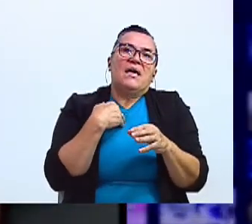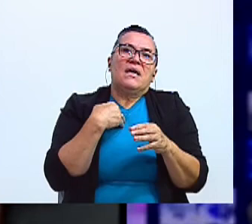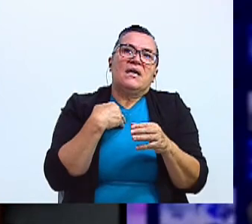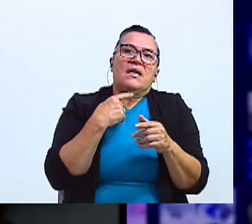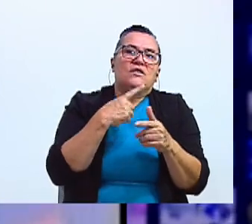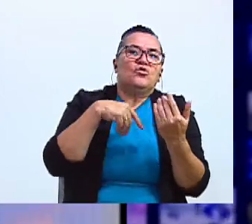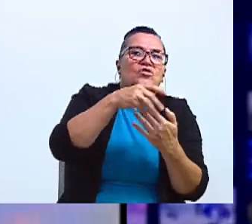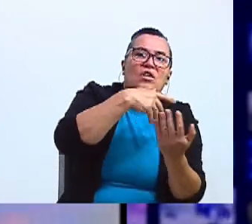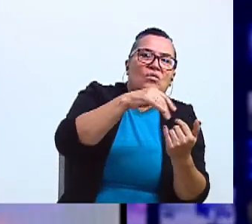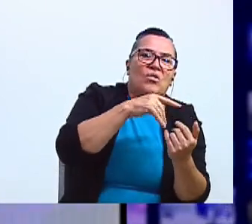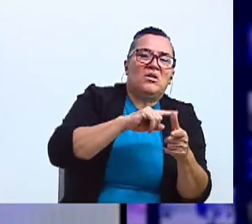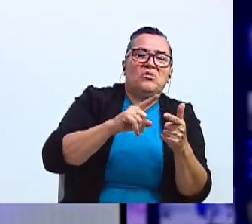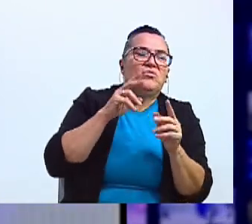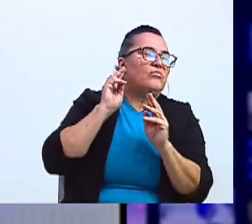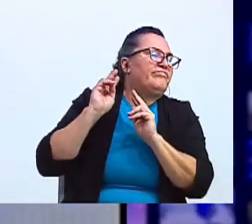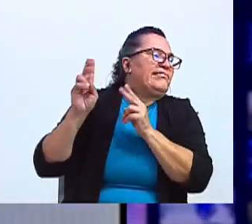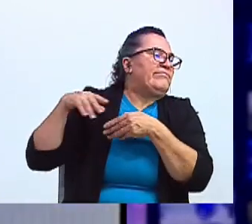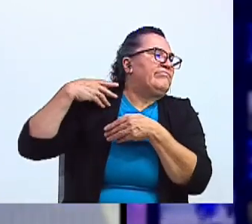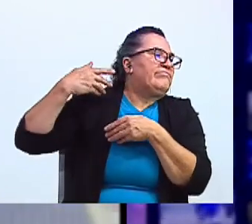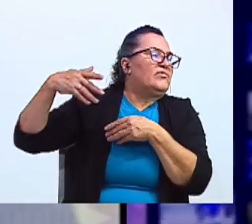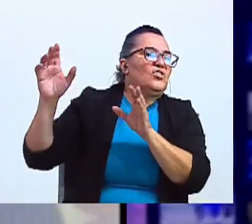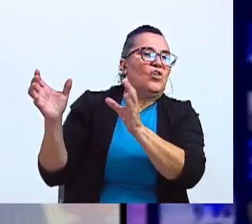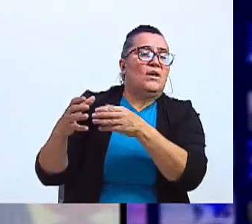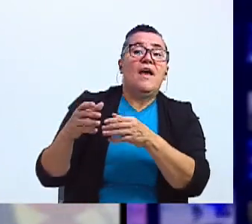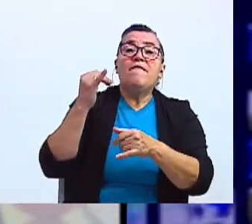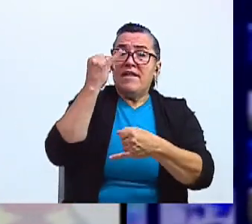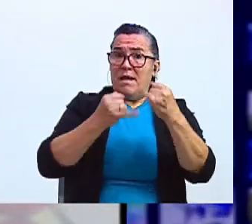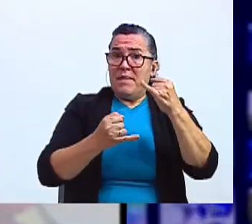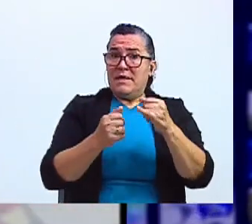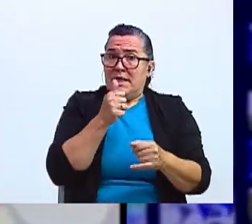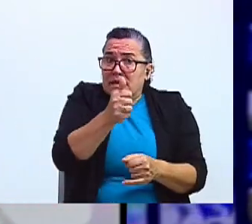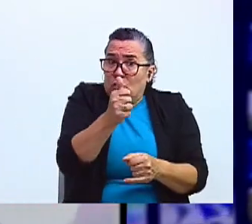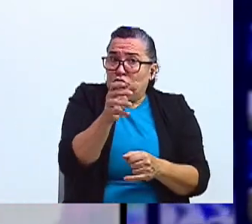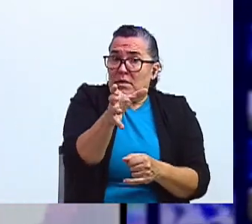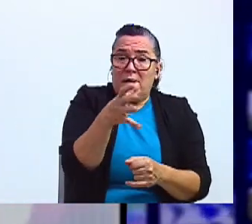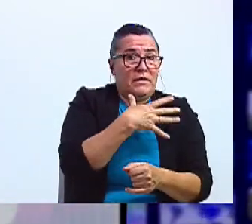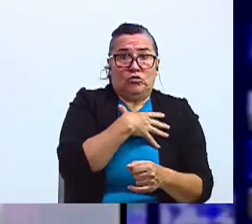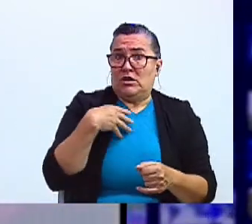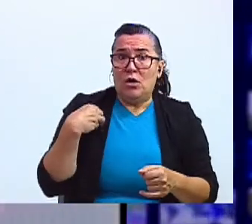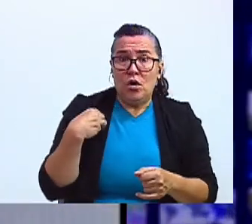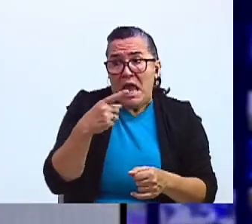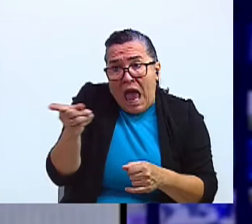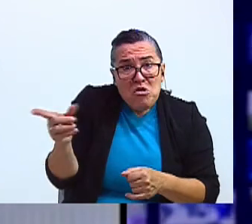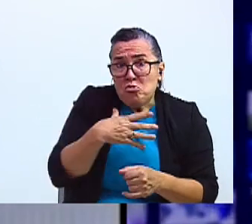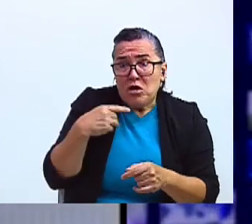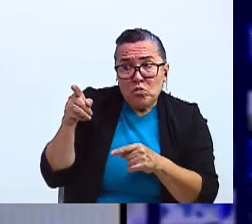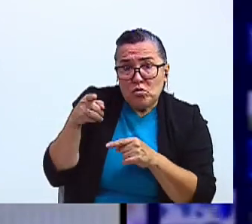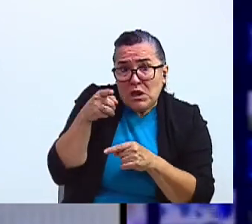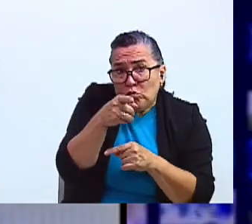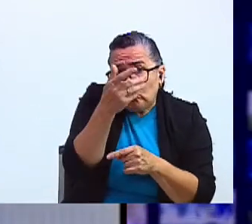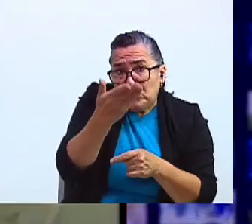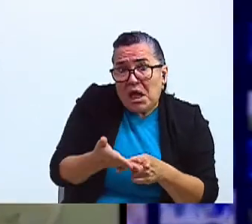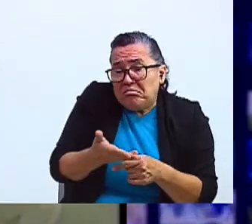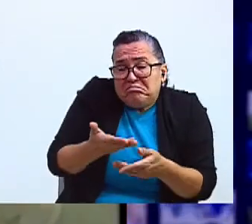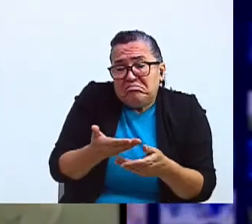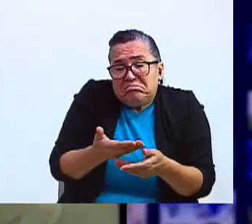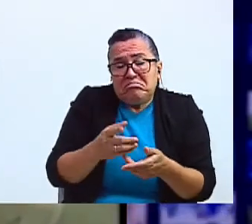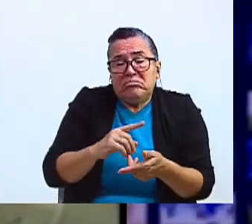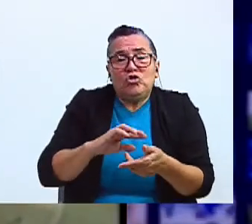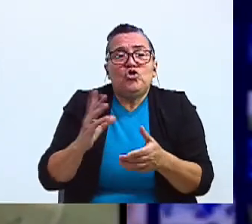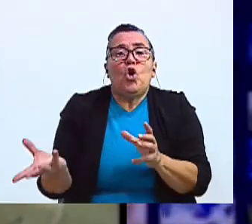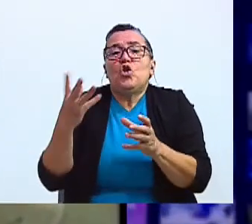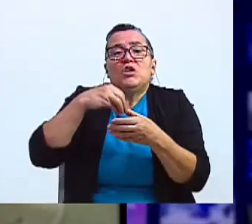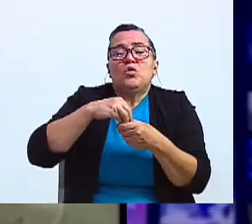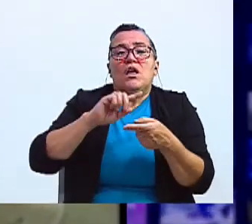just ignore them. Finally, be yourself. If they don't like you as you really are, they're not worth having as friends. Do you know that